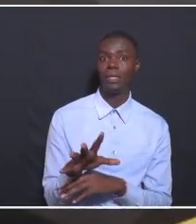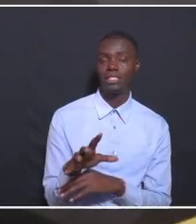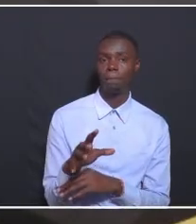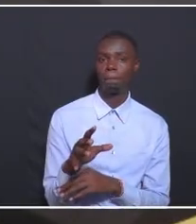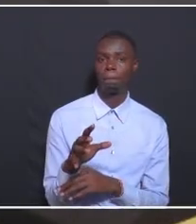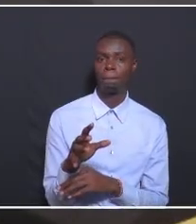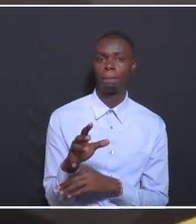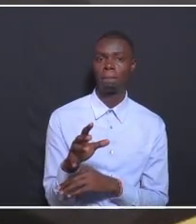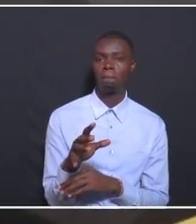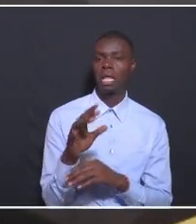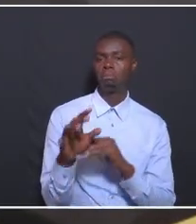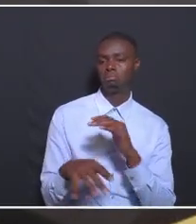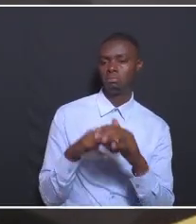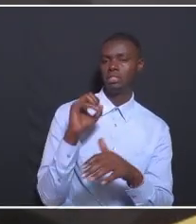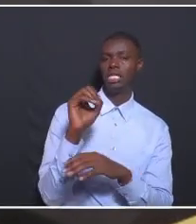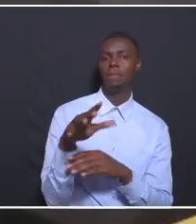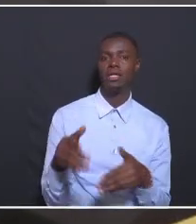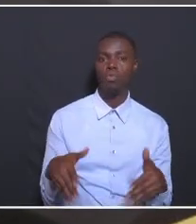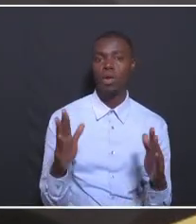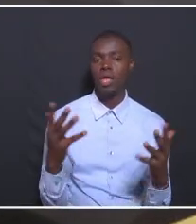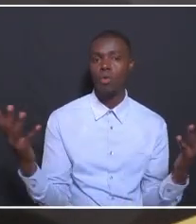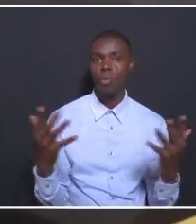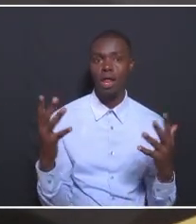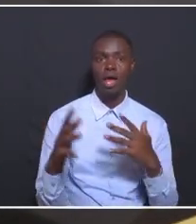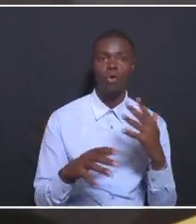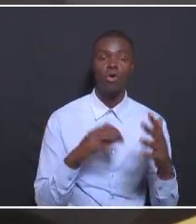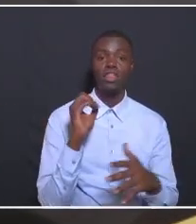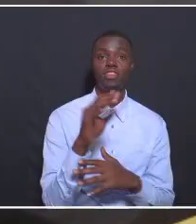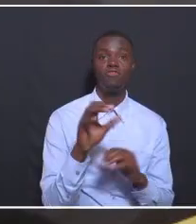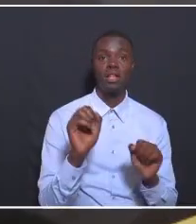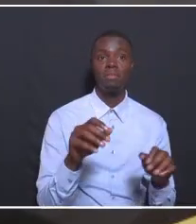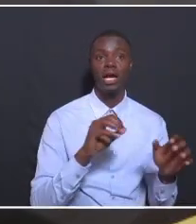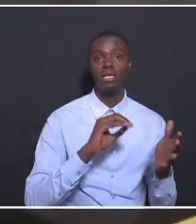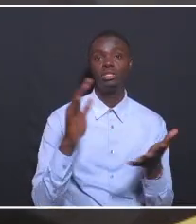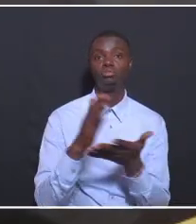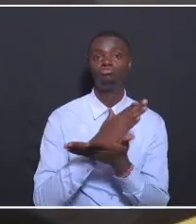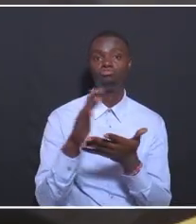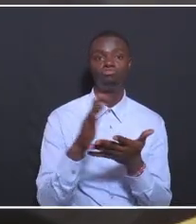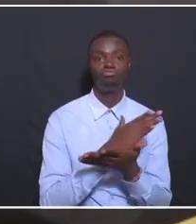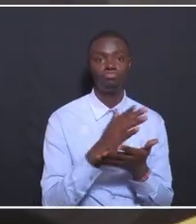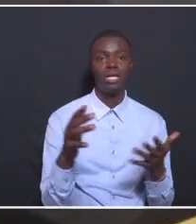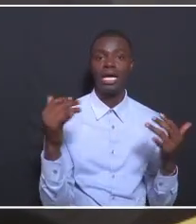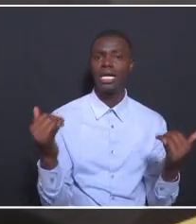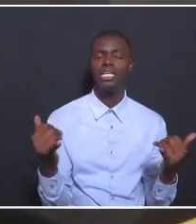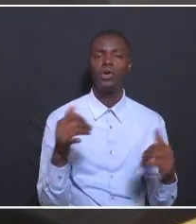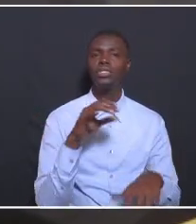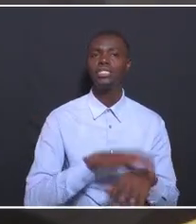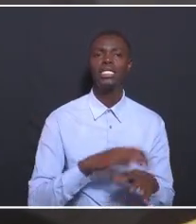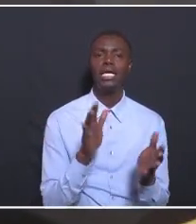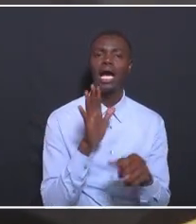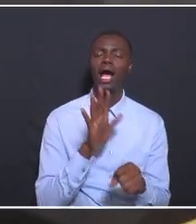me say, yeah, cinematic kind of way, where the film now can travel. And we are happy that it's also getting a lot of